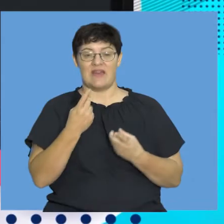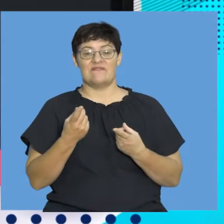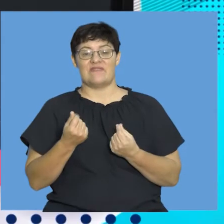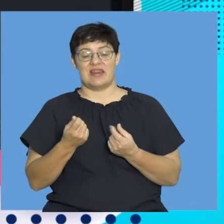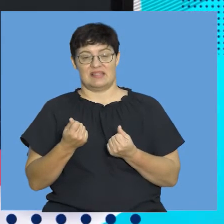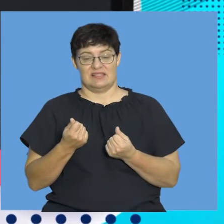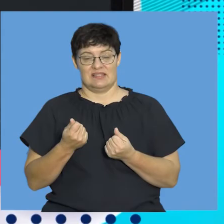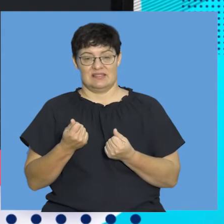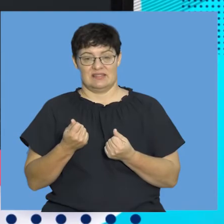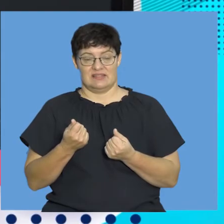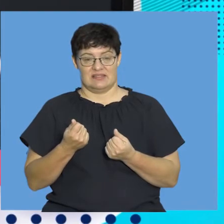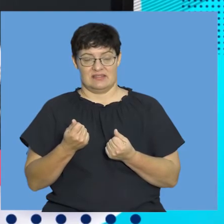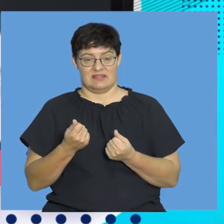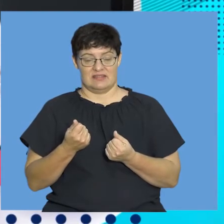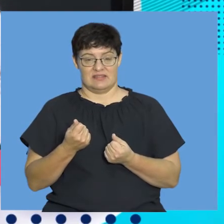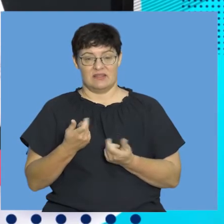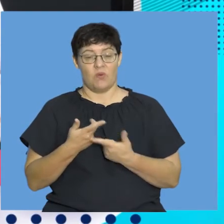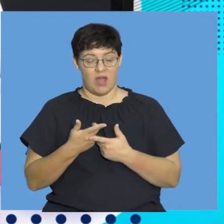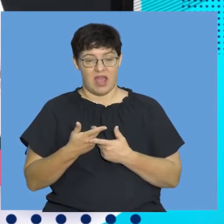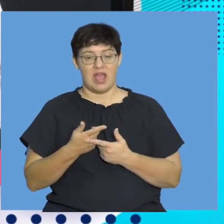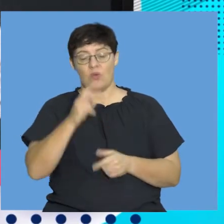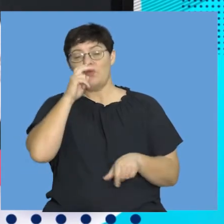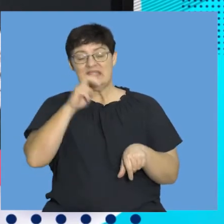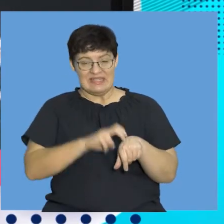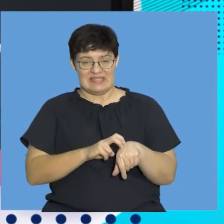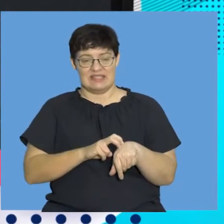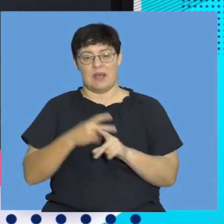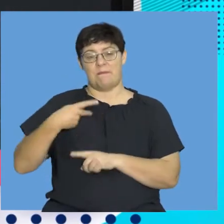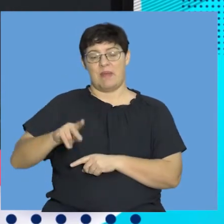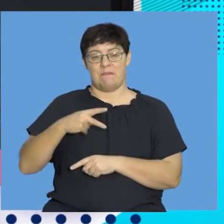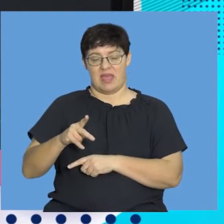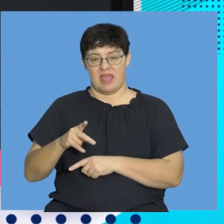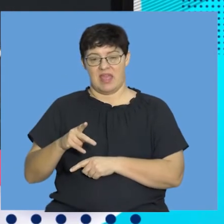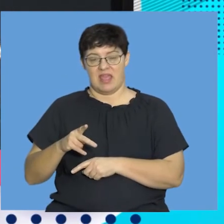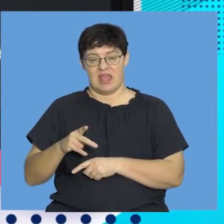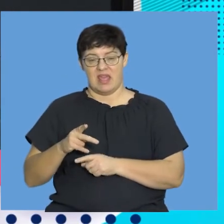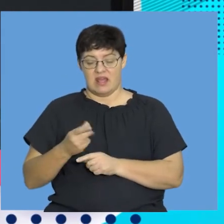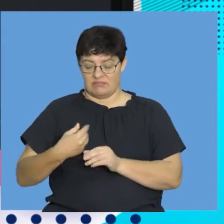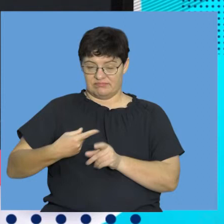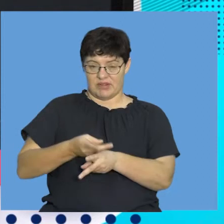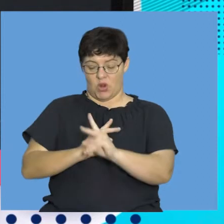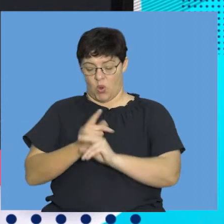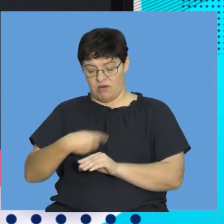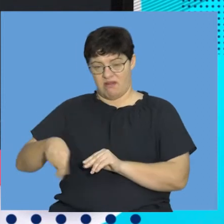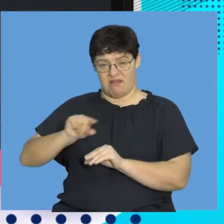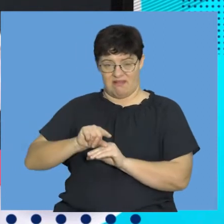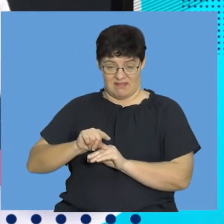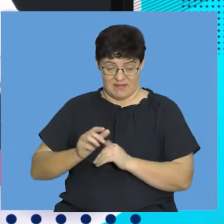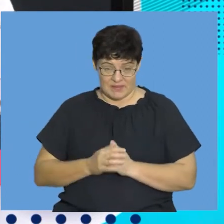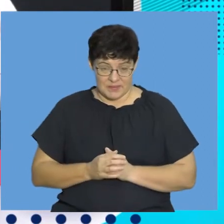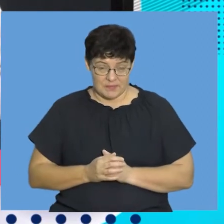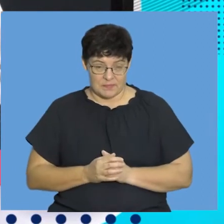call a financing cost because she needs to finance the loan. And as a result of that, there